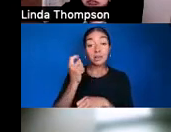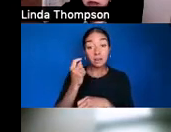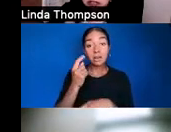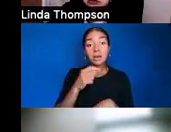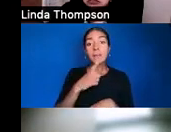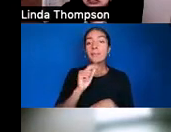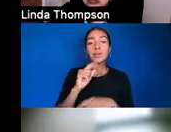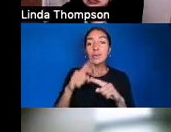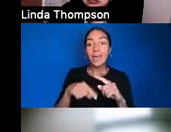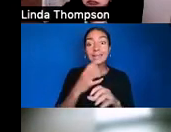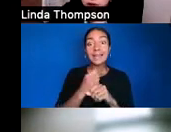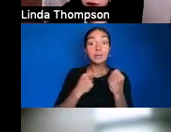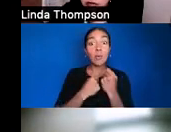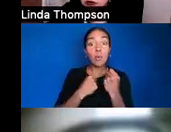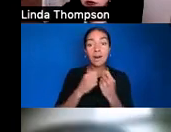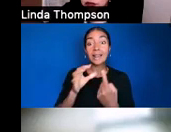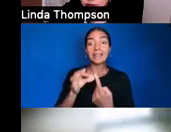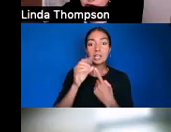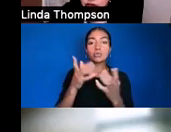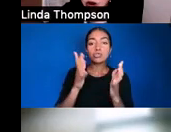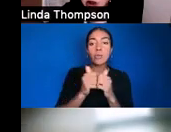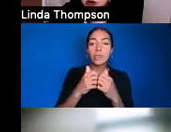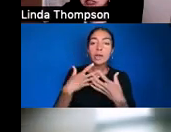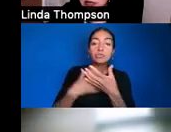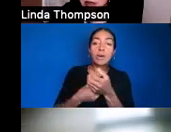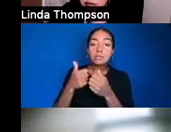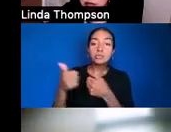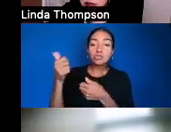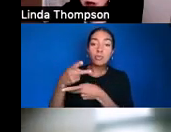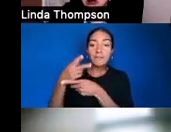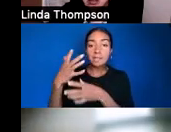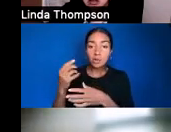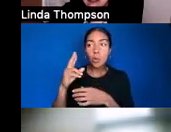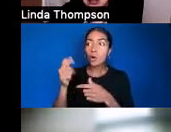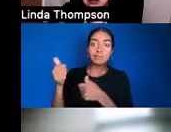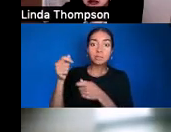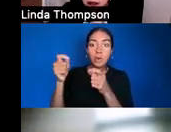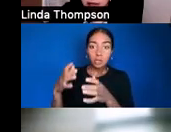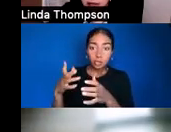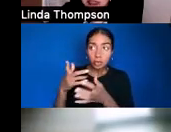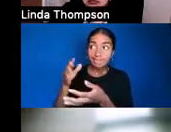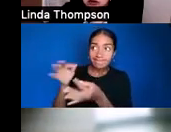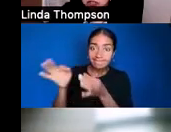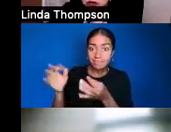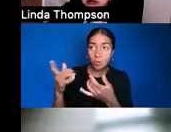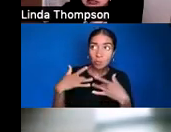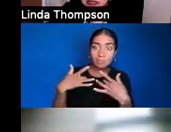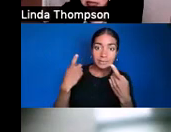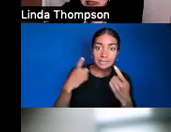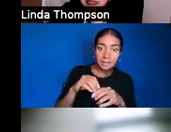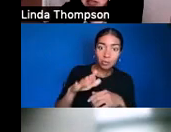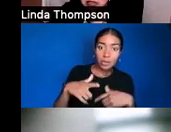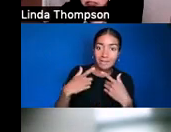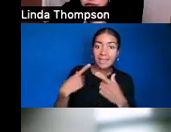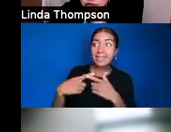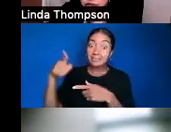unless you talk to a trusted supervisor or the director about what's happening. And then they can support you. There's things